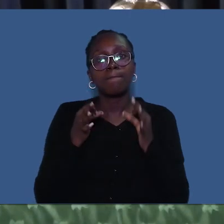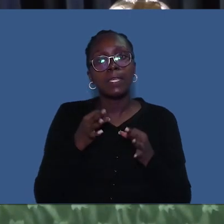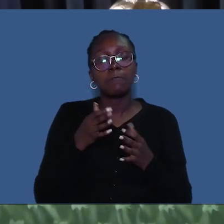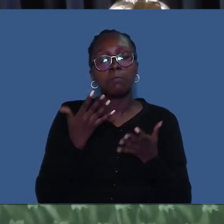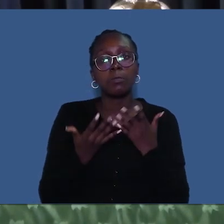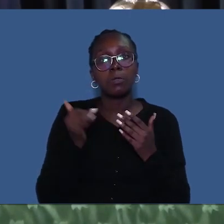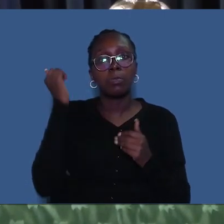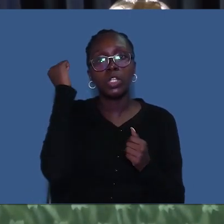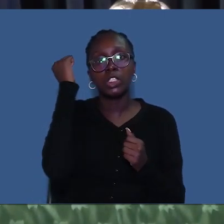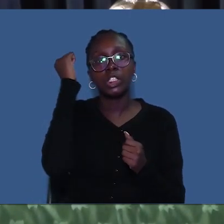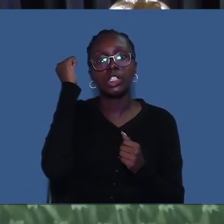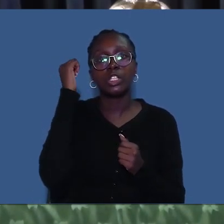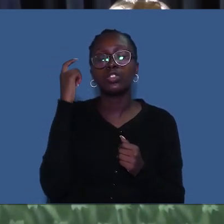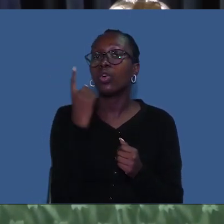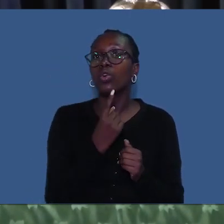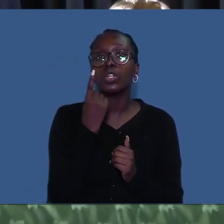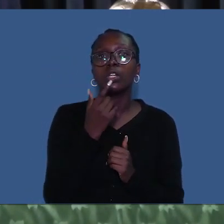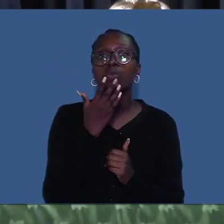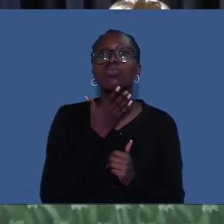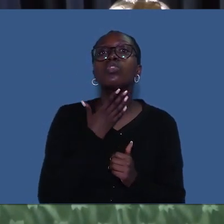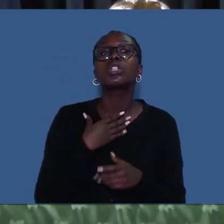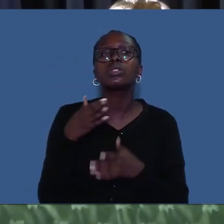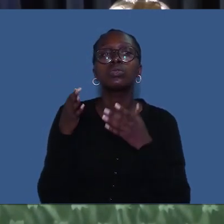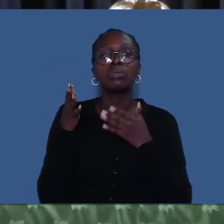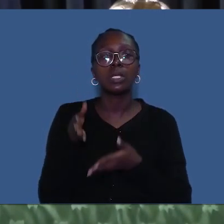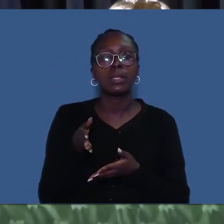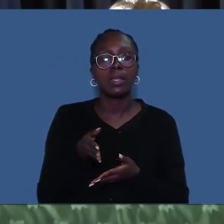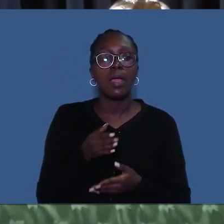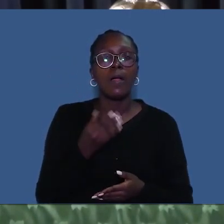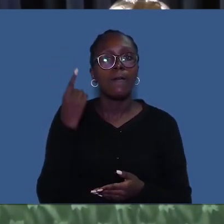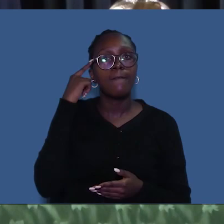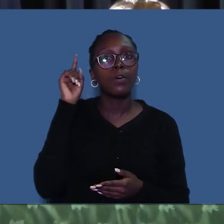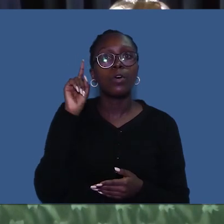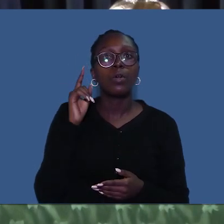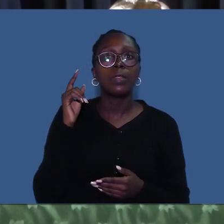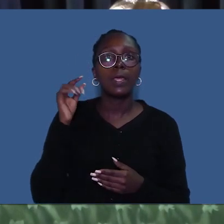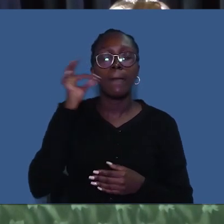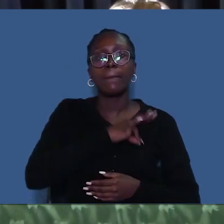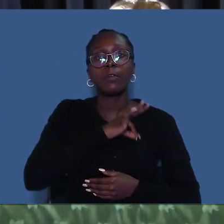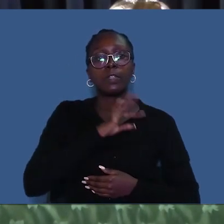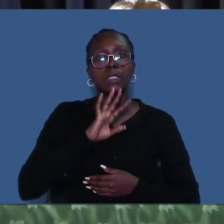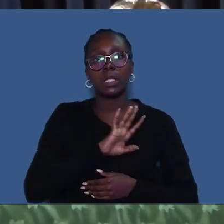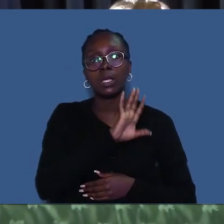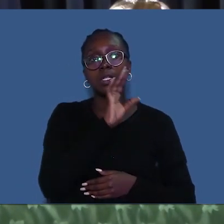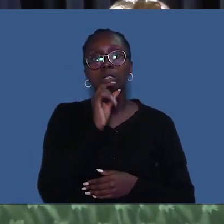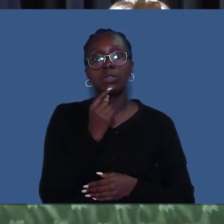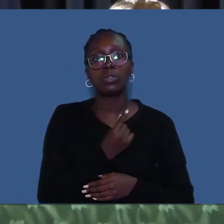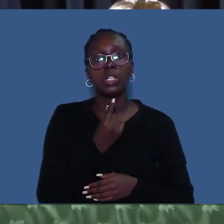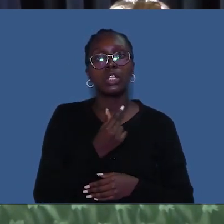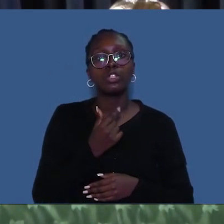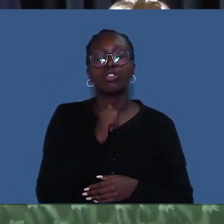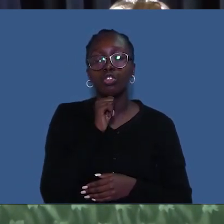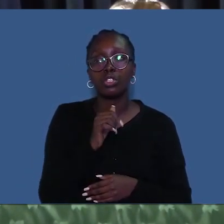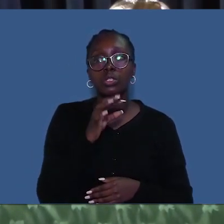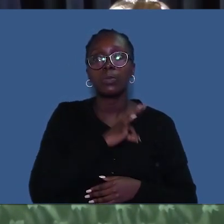have the interests of the citizens at heart? Now, we also learn from our Heavenly Father on how to identify and support the